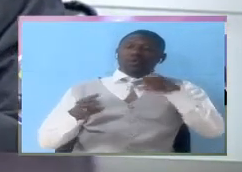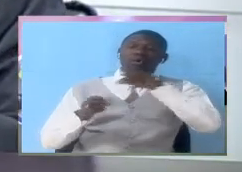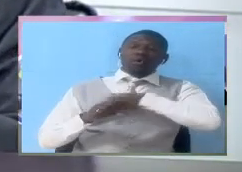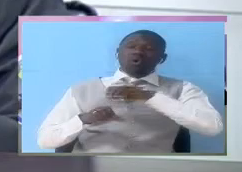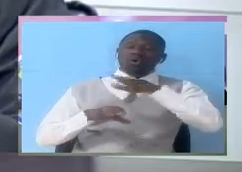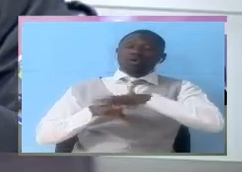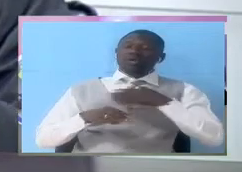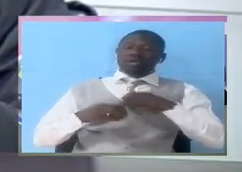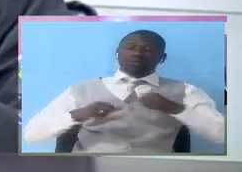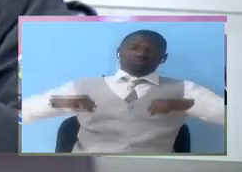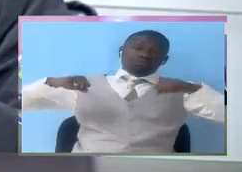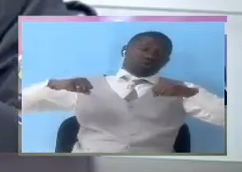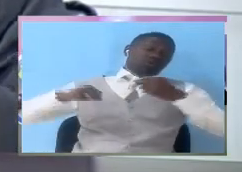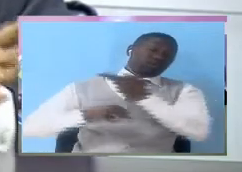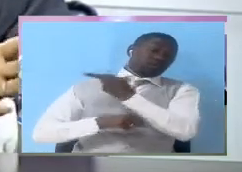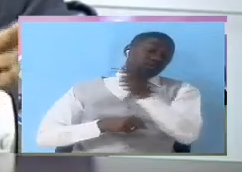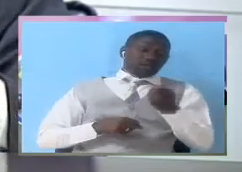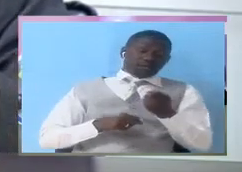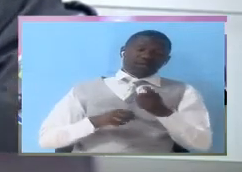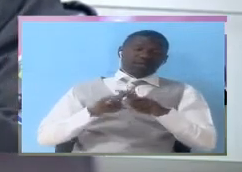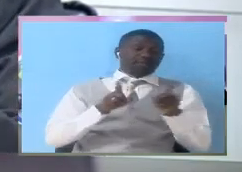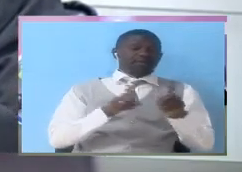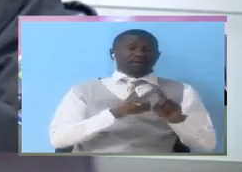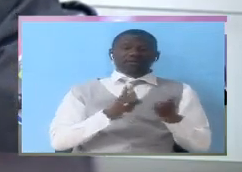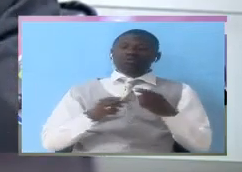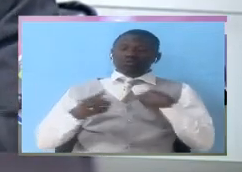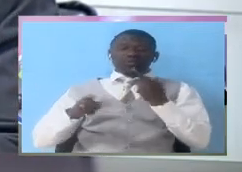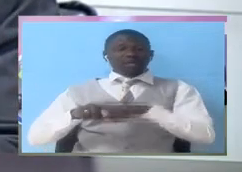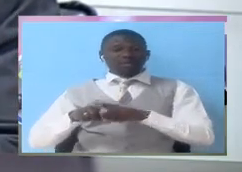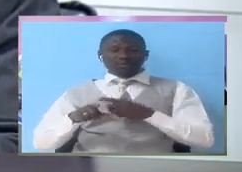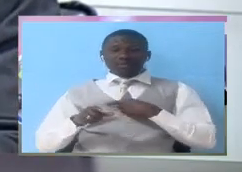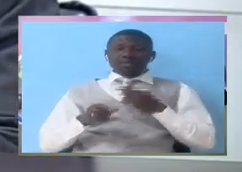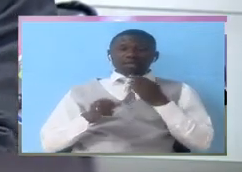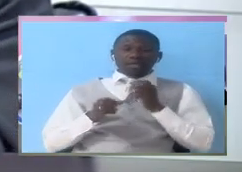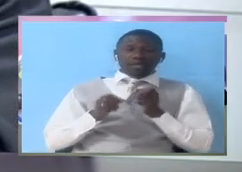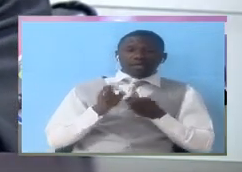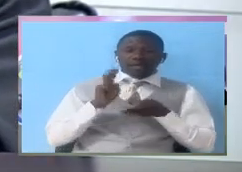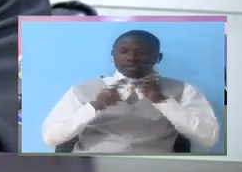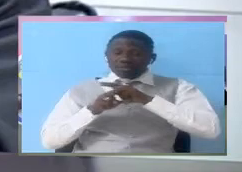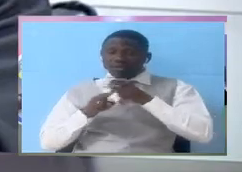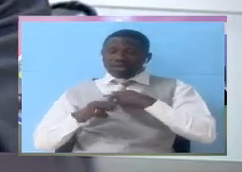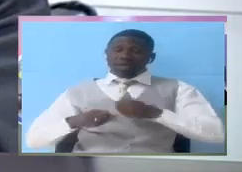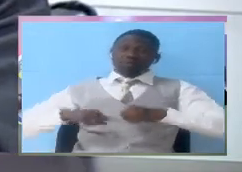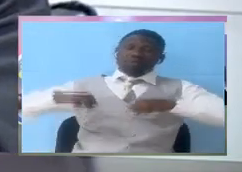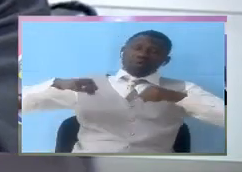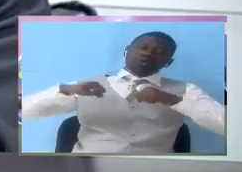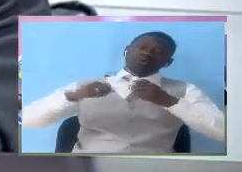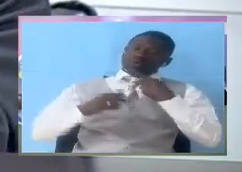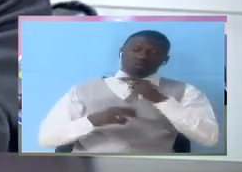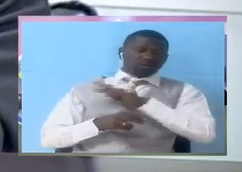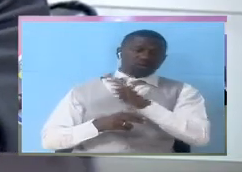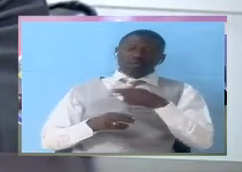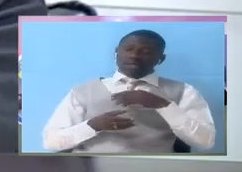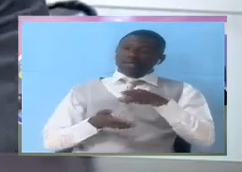sometimes, somehow, they briefed or debriefed their bosses and did not get a